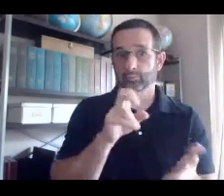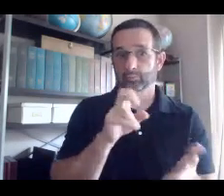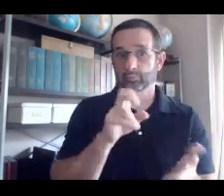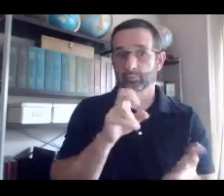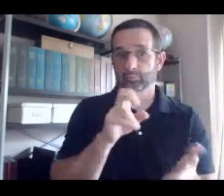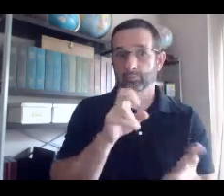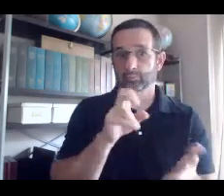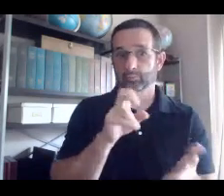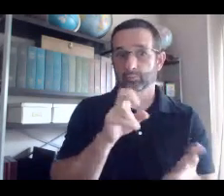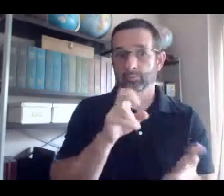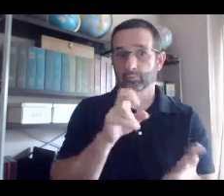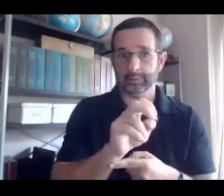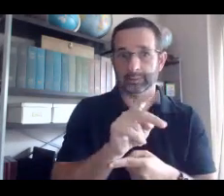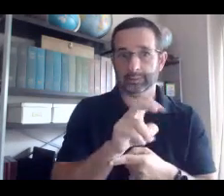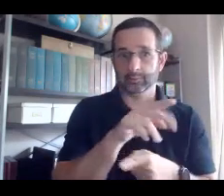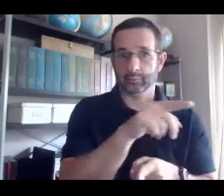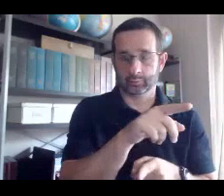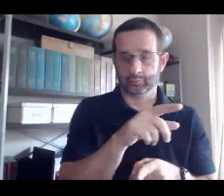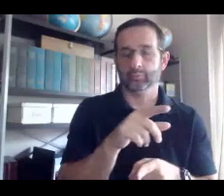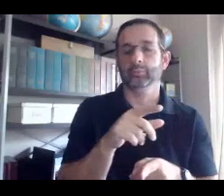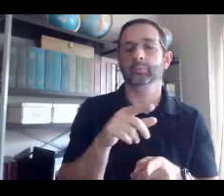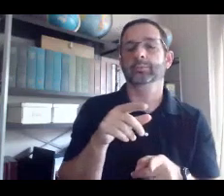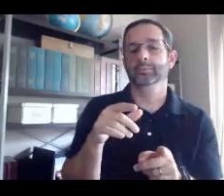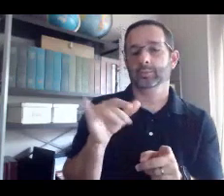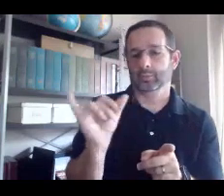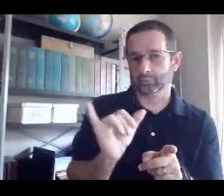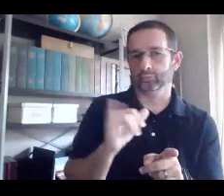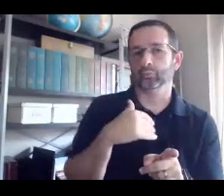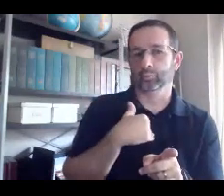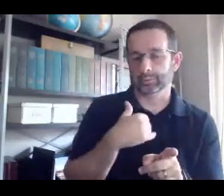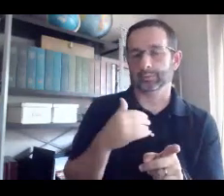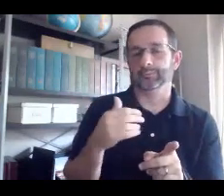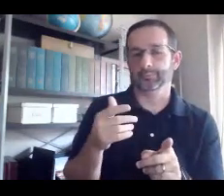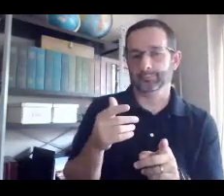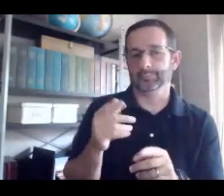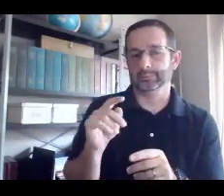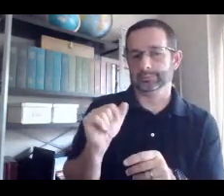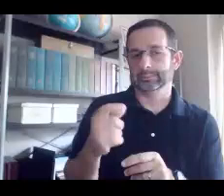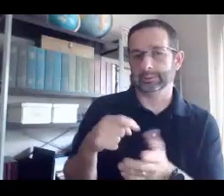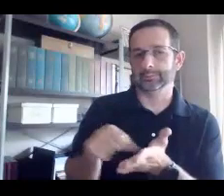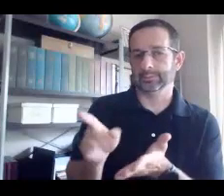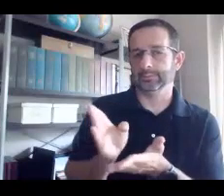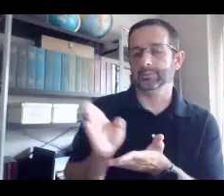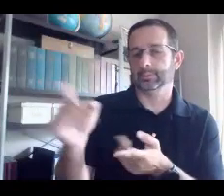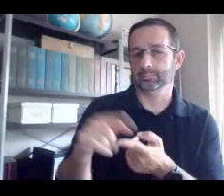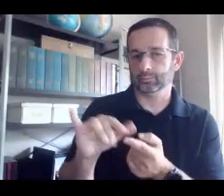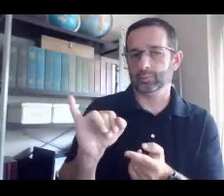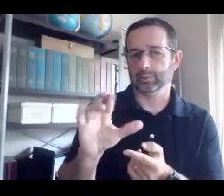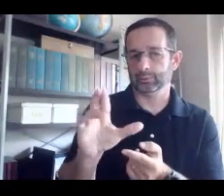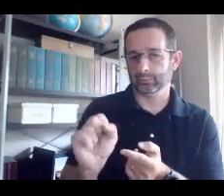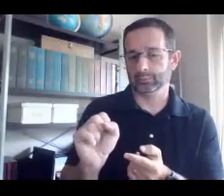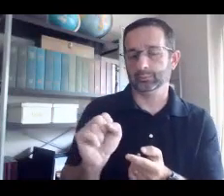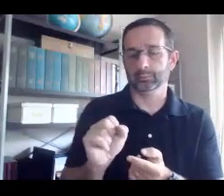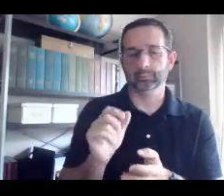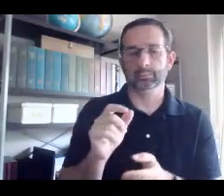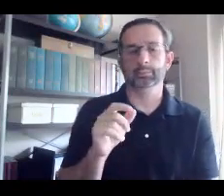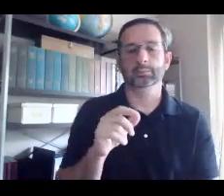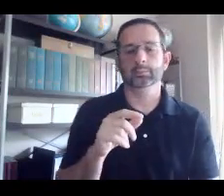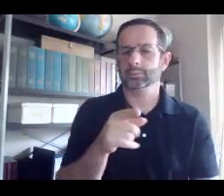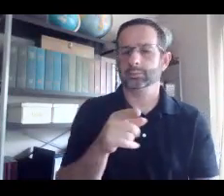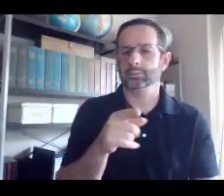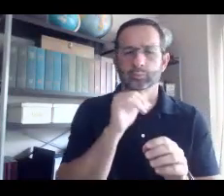So when we release the tax payments, when we release the payments to your lender, we also make